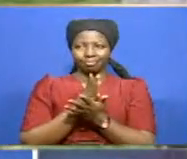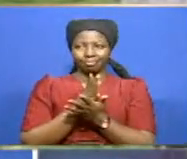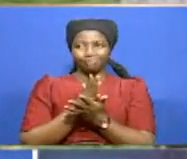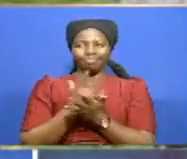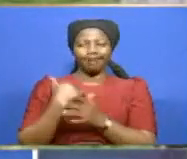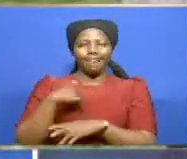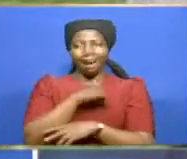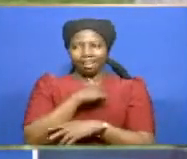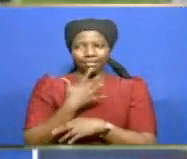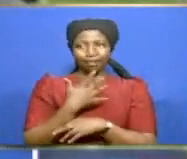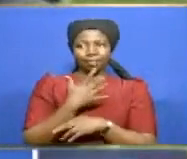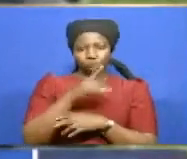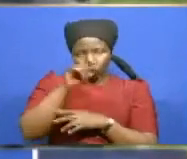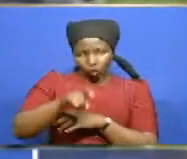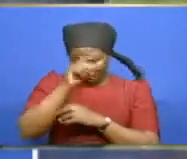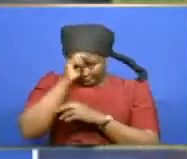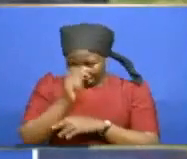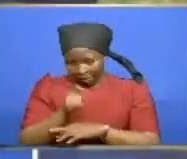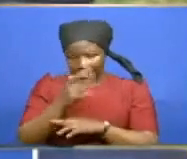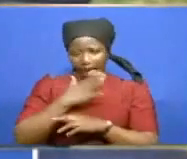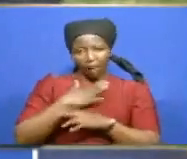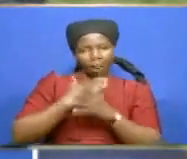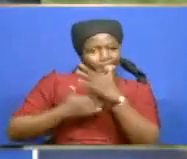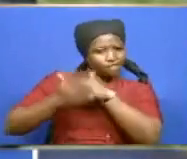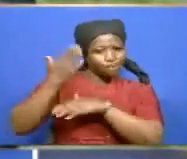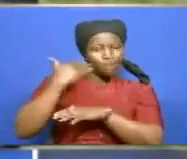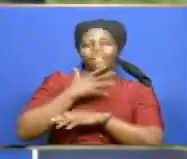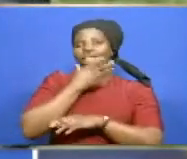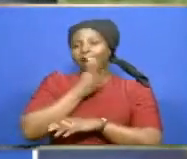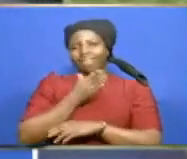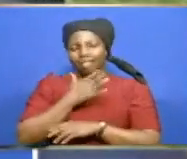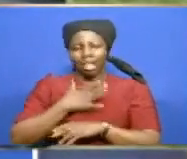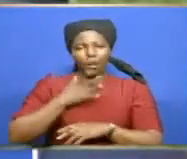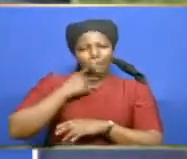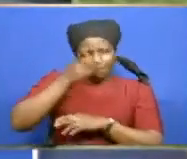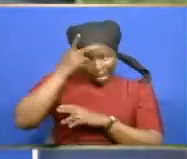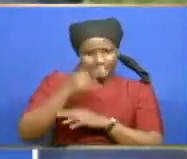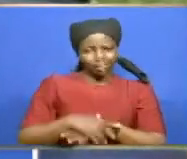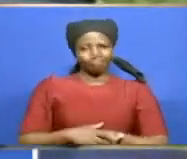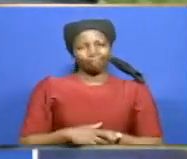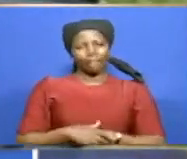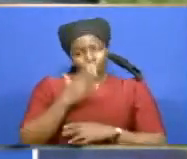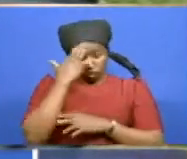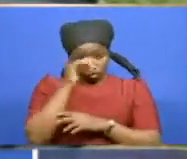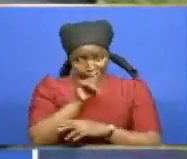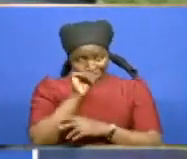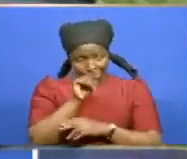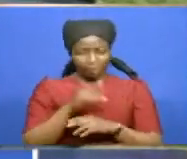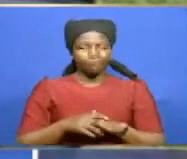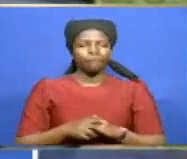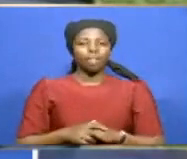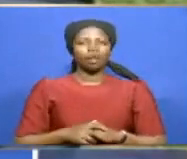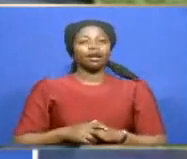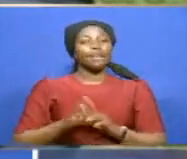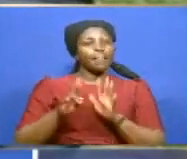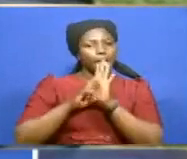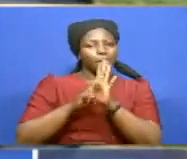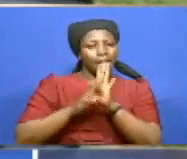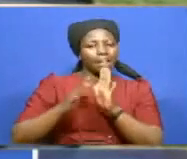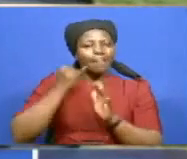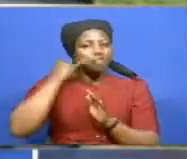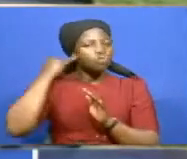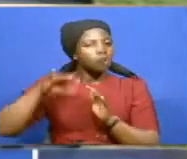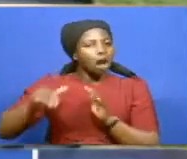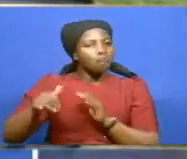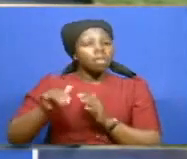our parents. And in that regard, on behalf of Nakuru County and more so Naivasha, we feel that we take